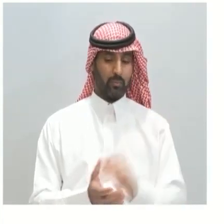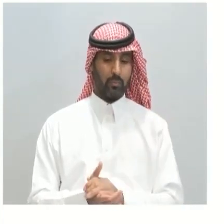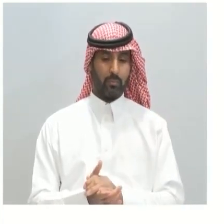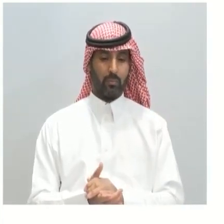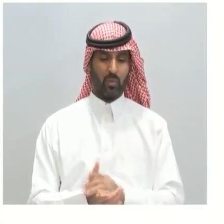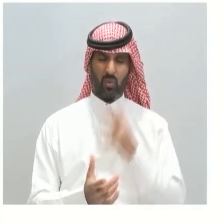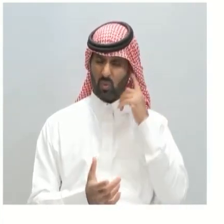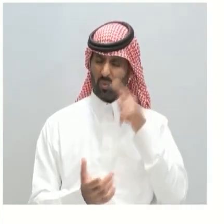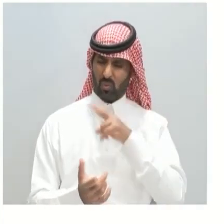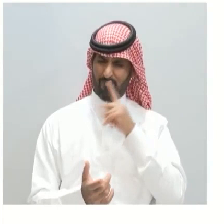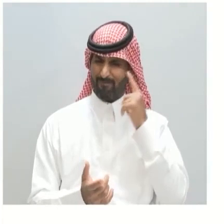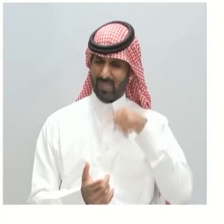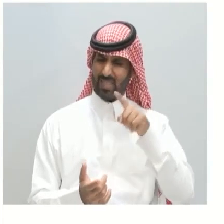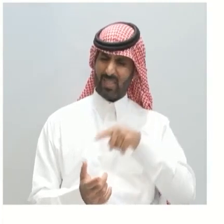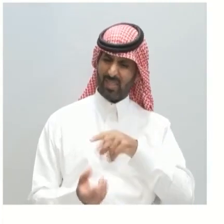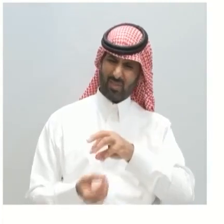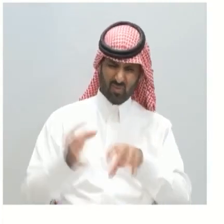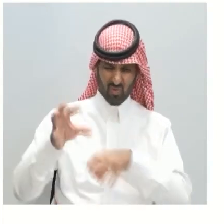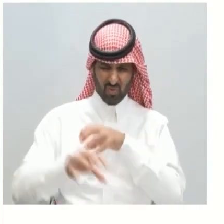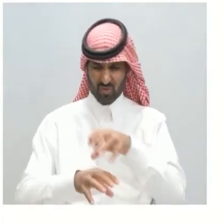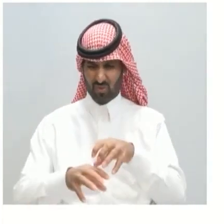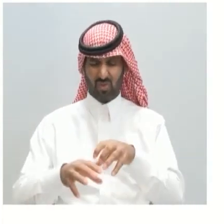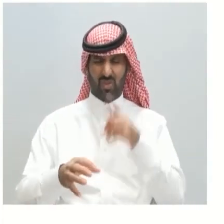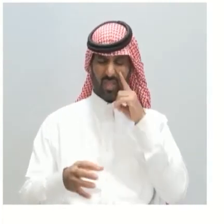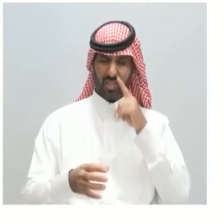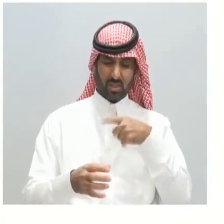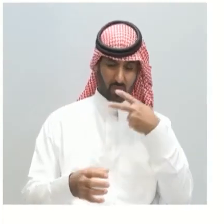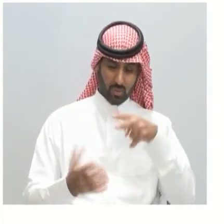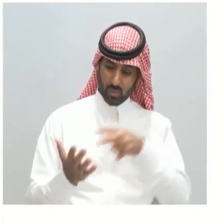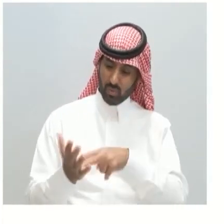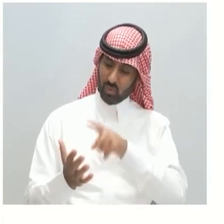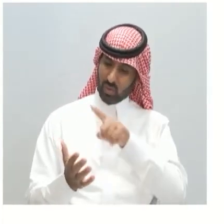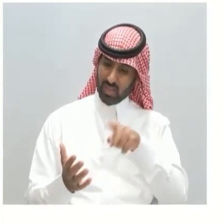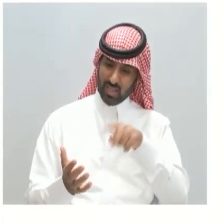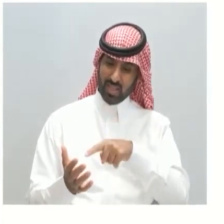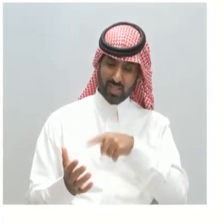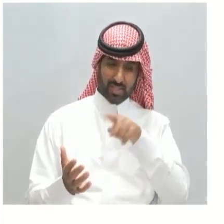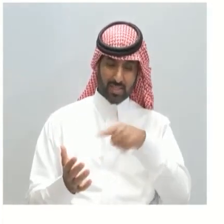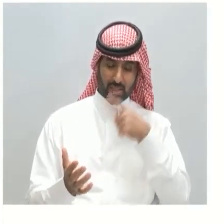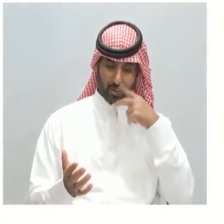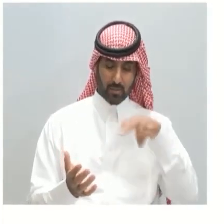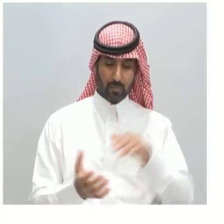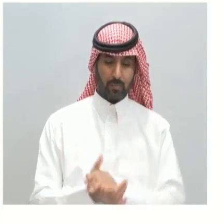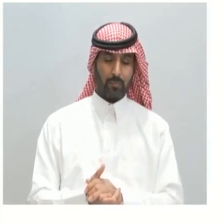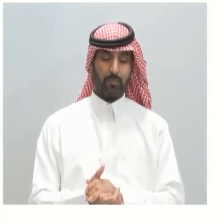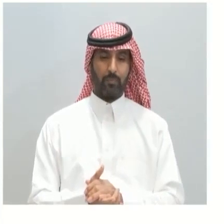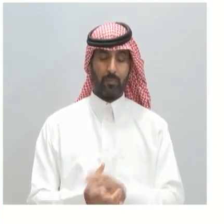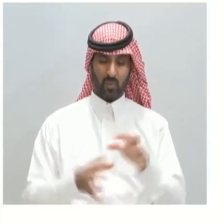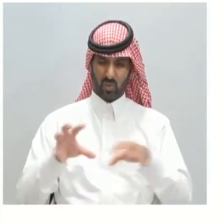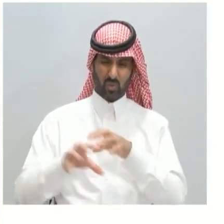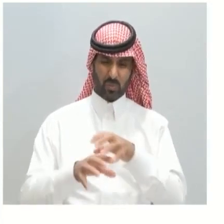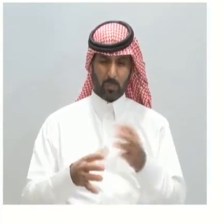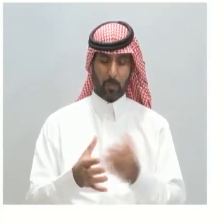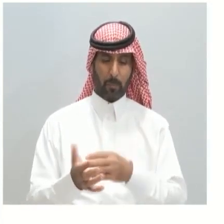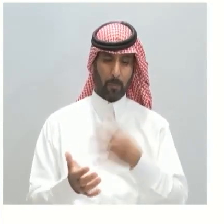got confused. I mixed things up and accidentally showed up for the appointment on the wrong day. Excellent.